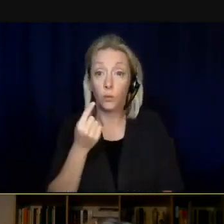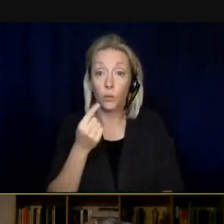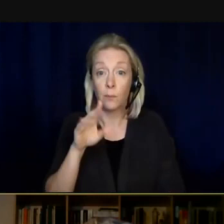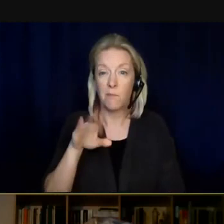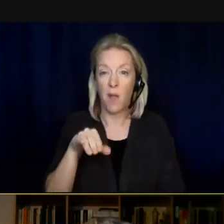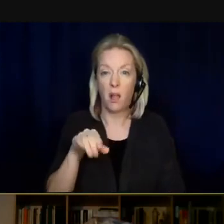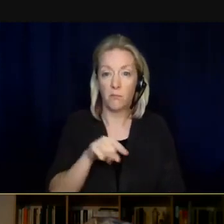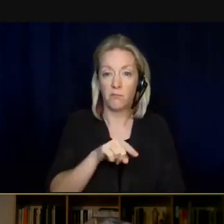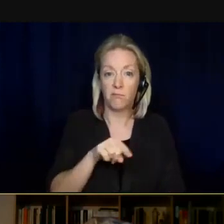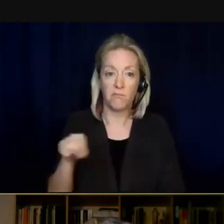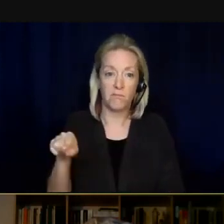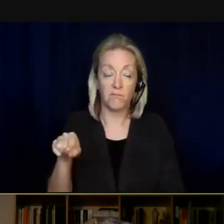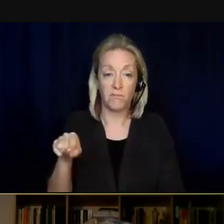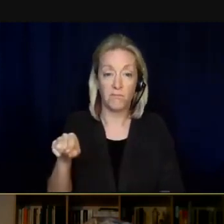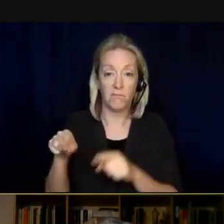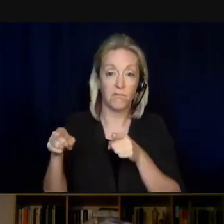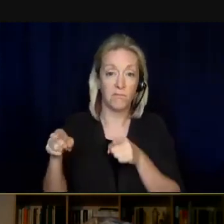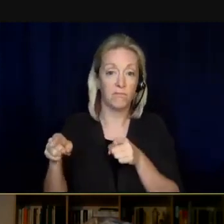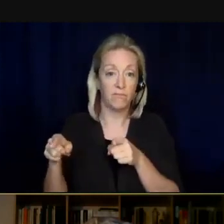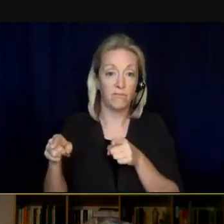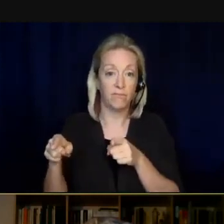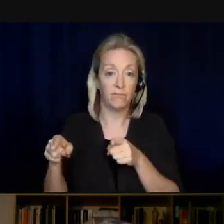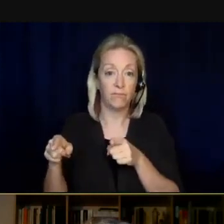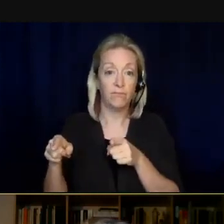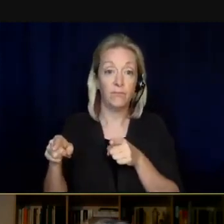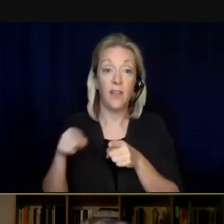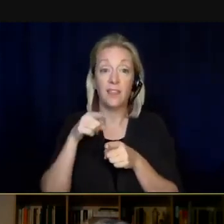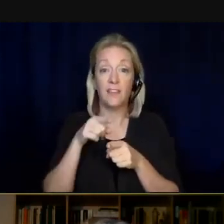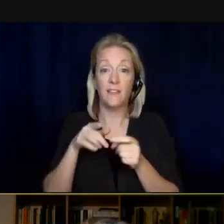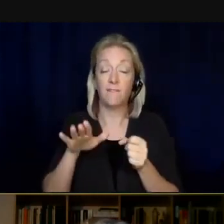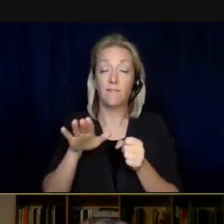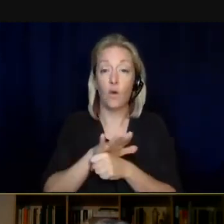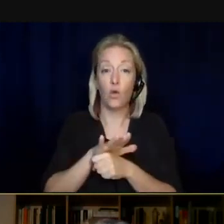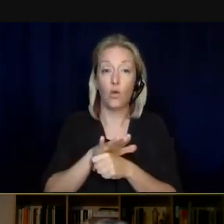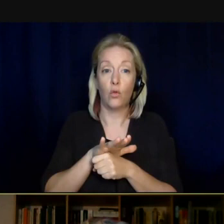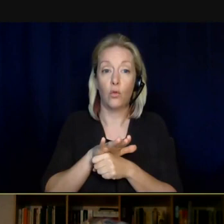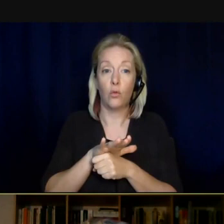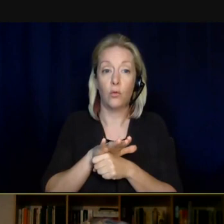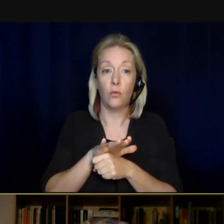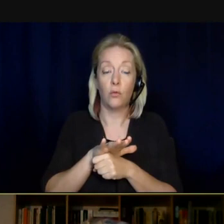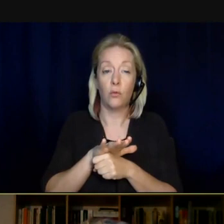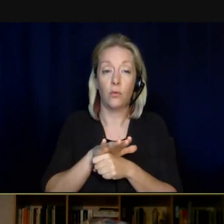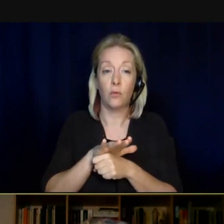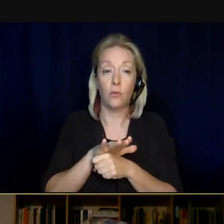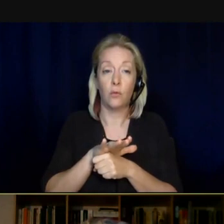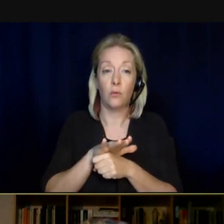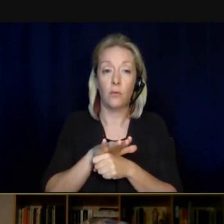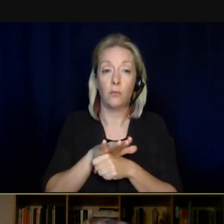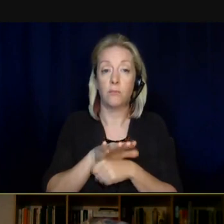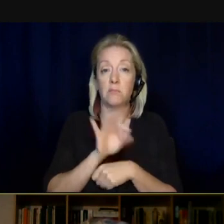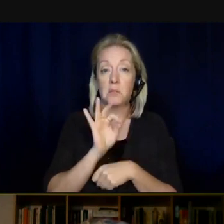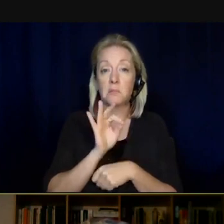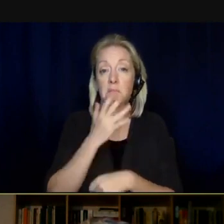here, you will see that this part will fill it in. So I'm going to click here, and I'm going to pick a color.